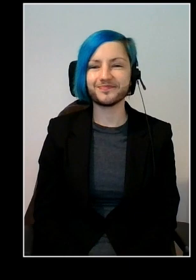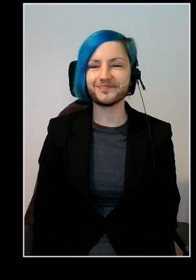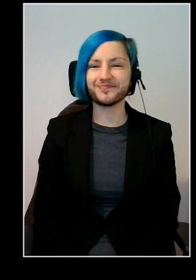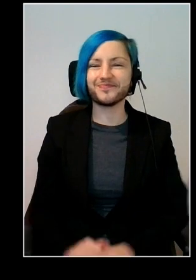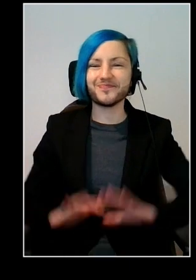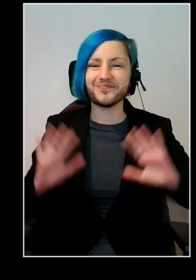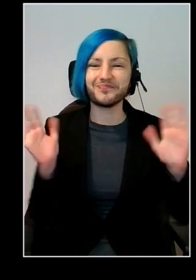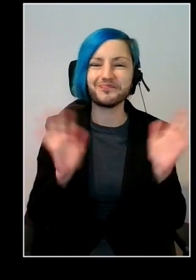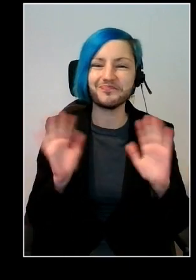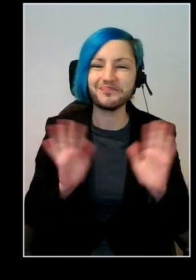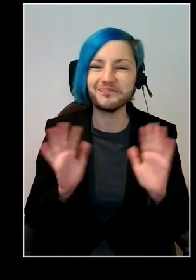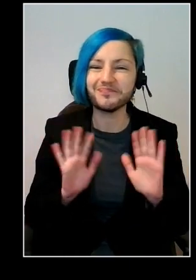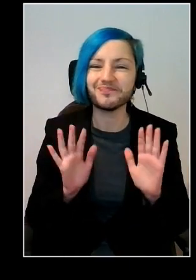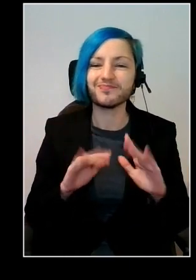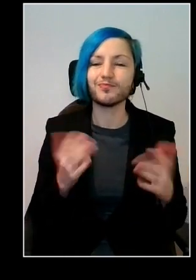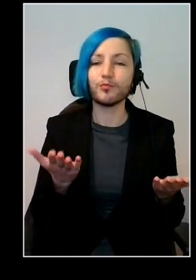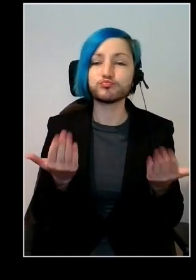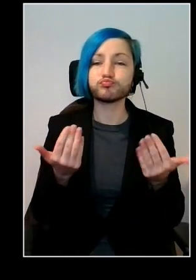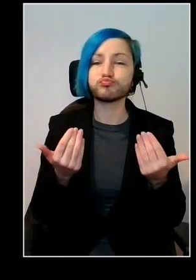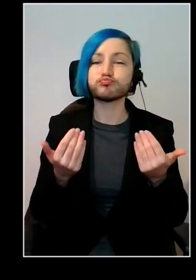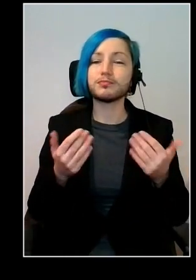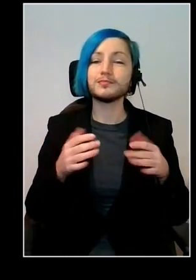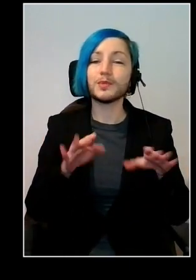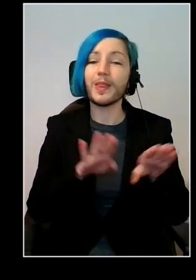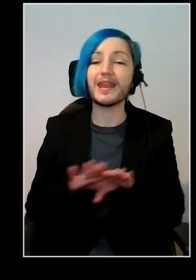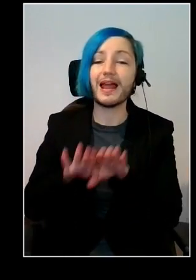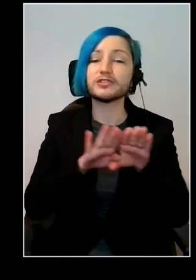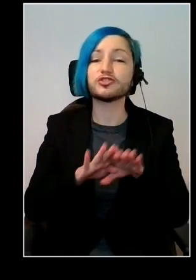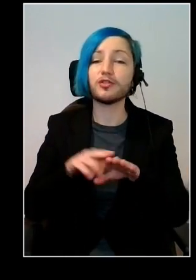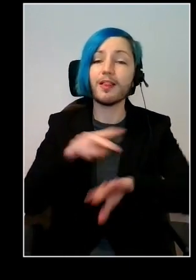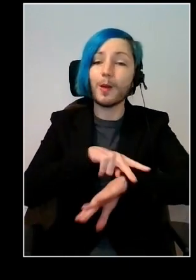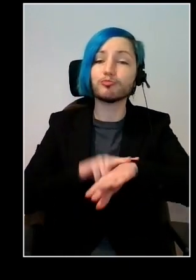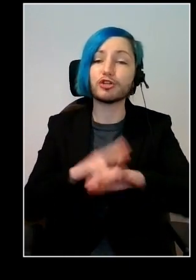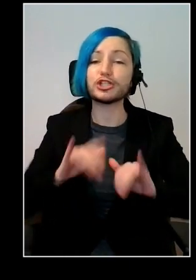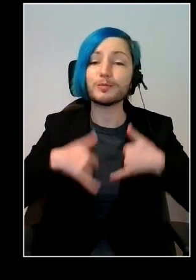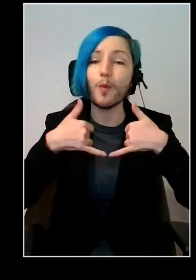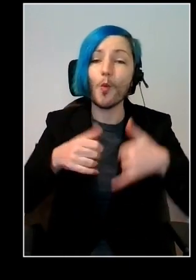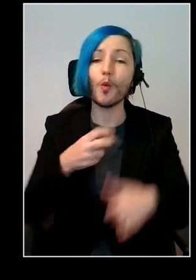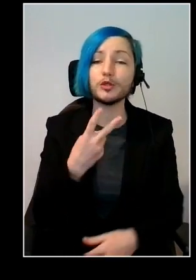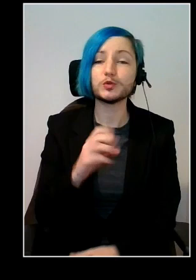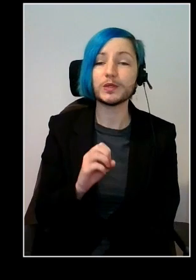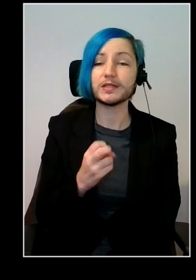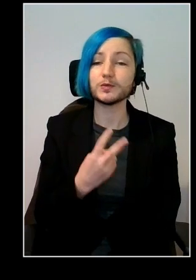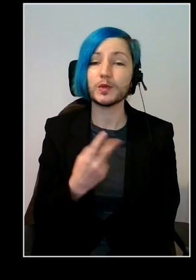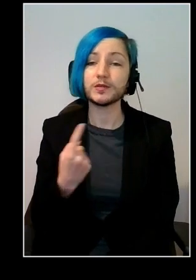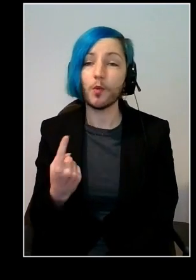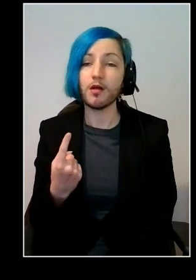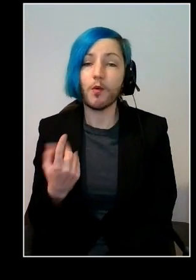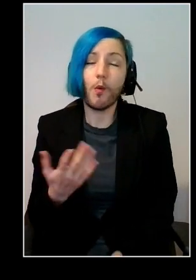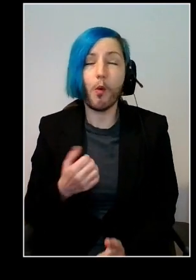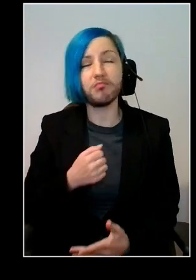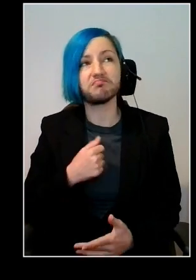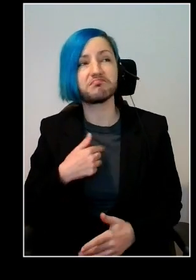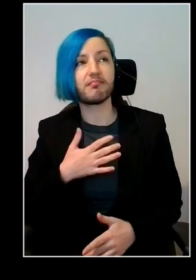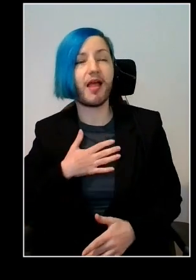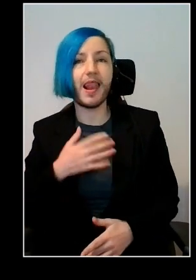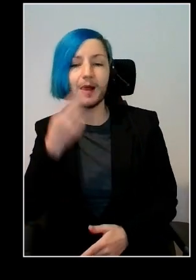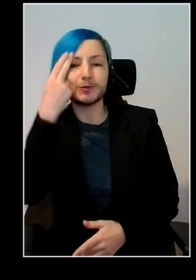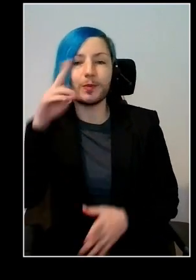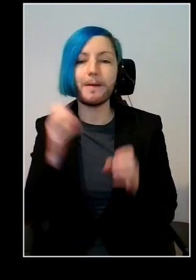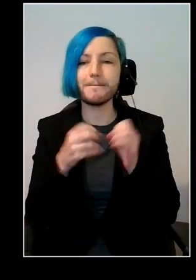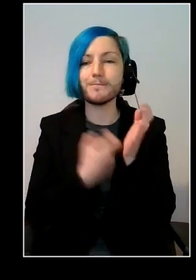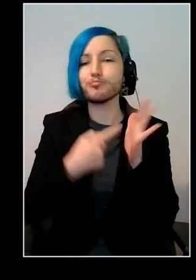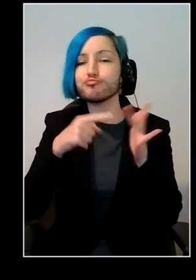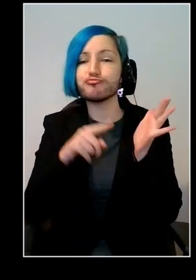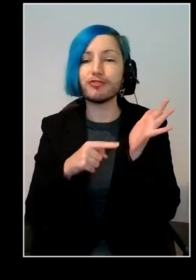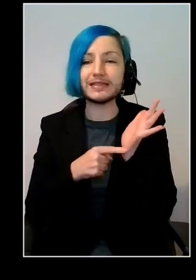Hello and welcome to the National Apprenticeship Awards 2021, or as I like to call them, the Brit Awards of Apprenticeships. My